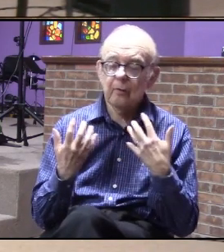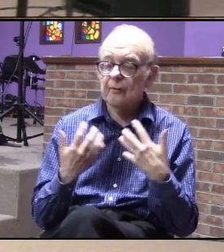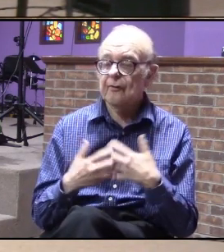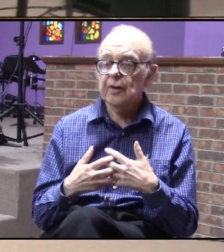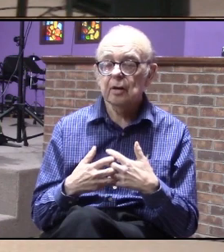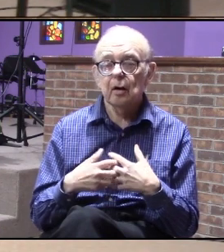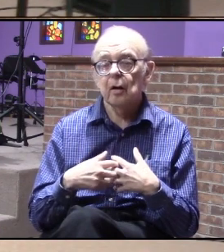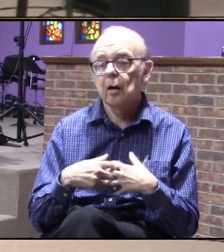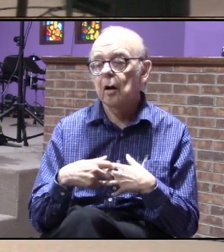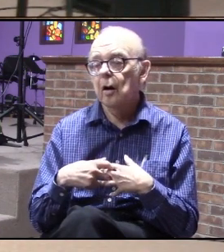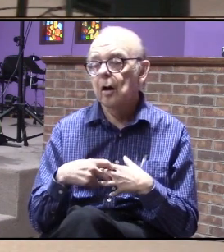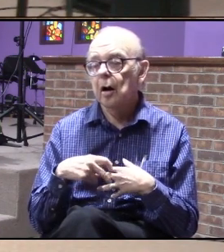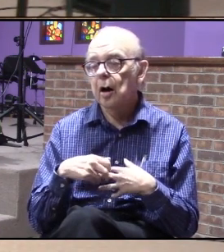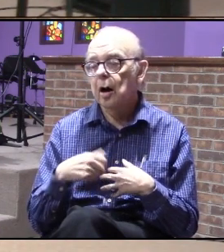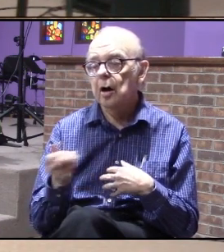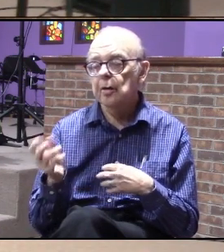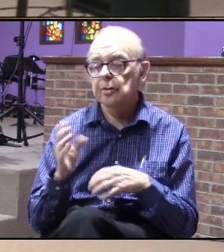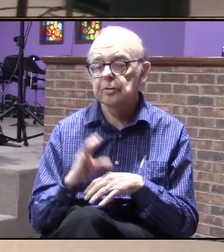everybody.